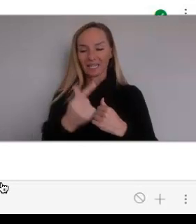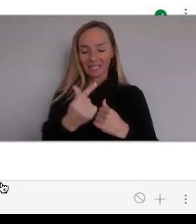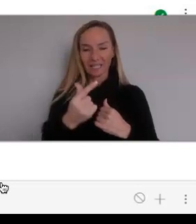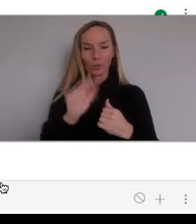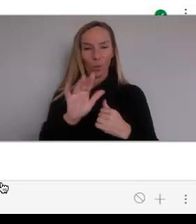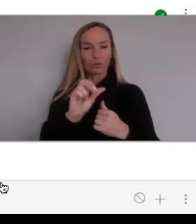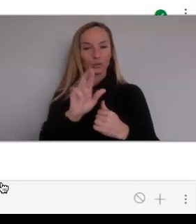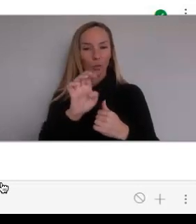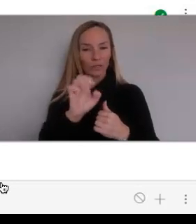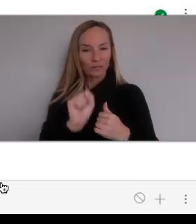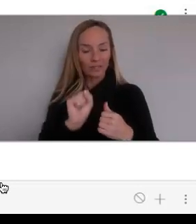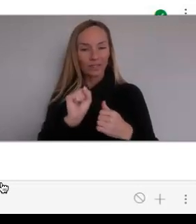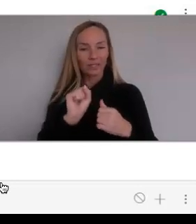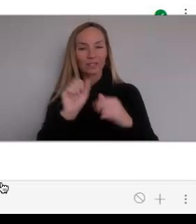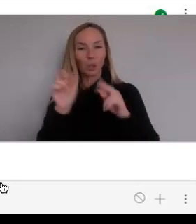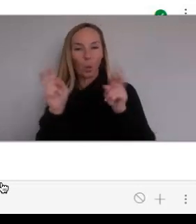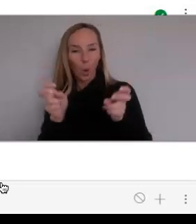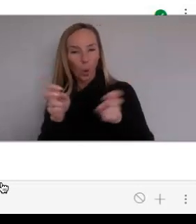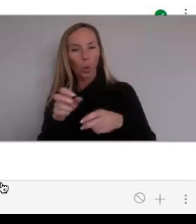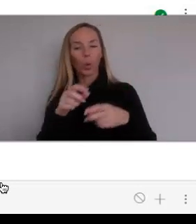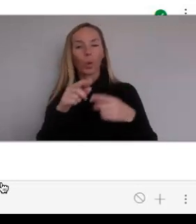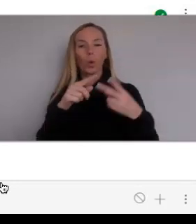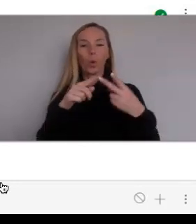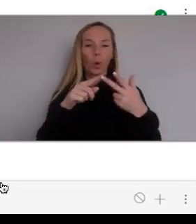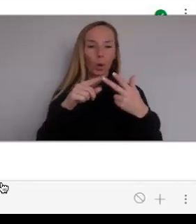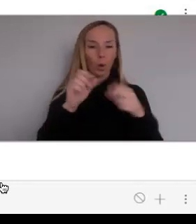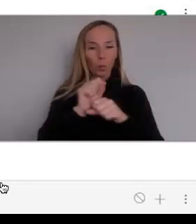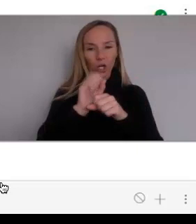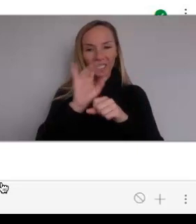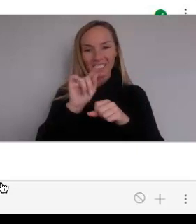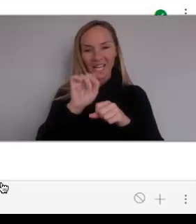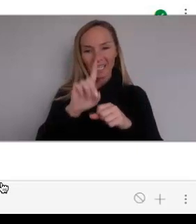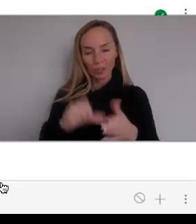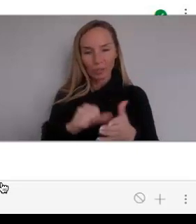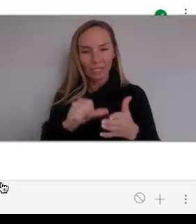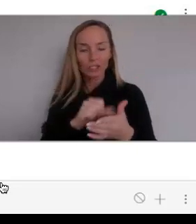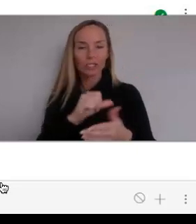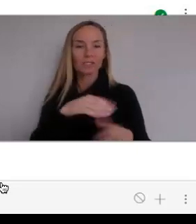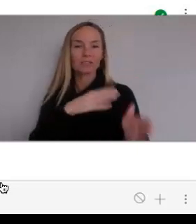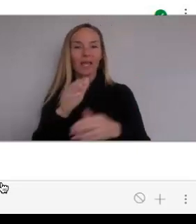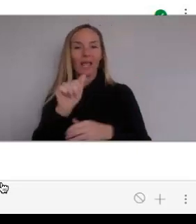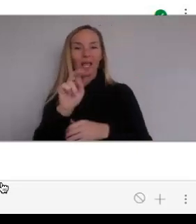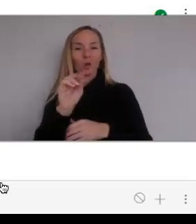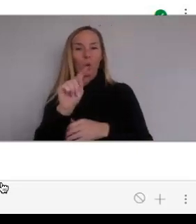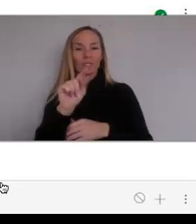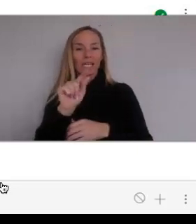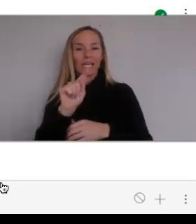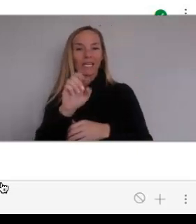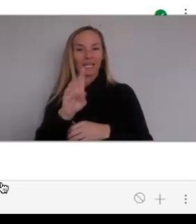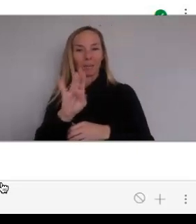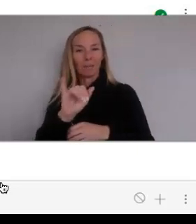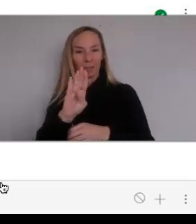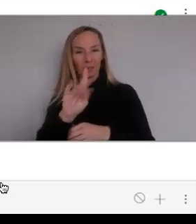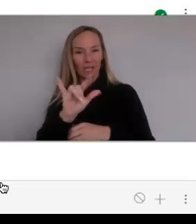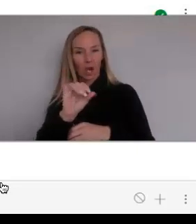quoting and creating works cited pages and annotated bibliography, all of which you'll do this semester, you'll want to